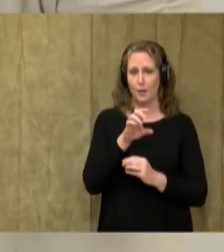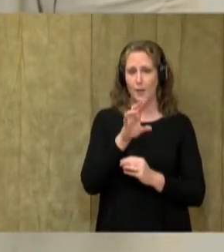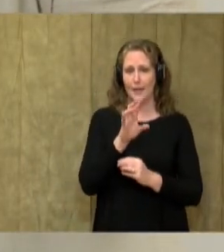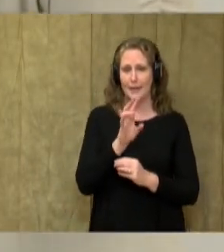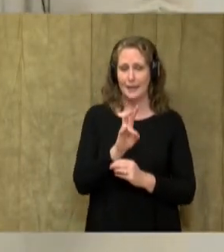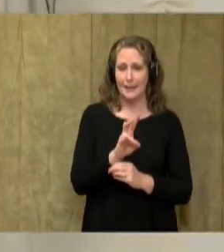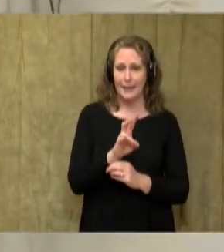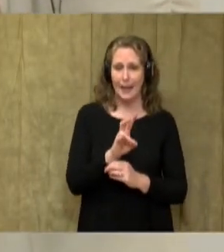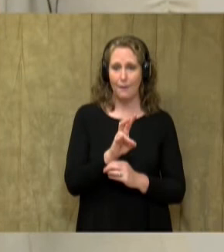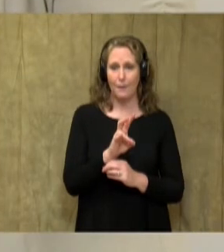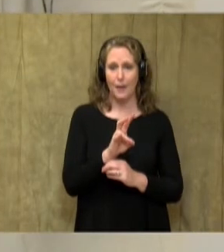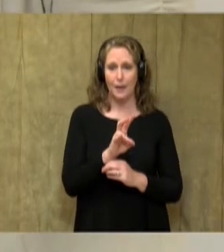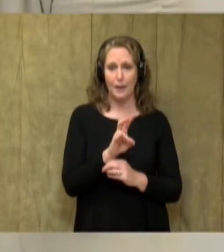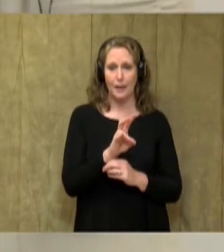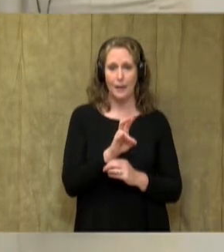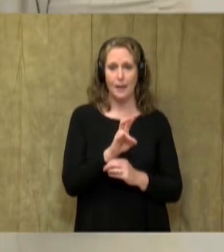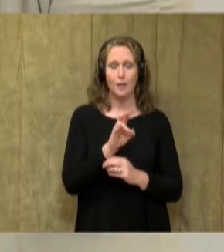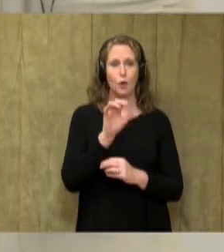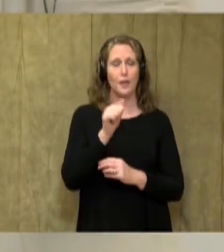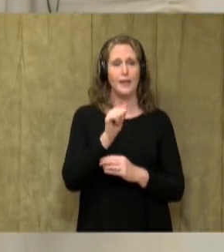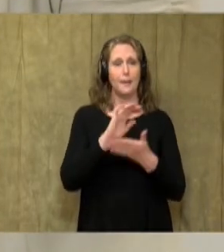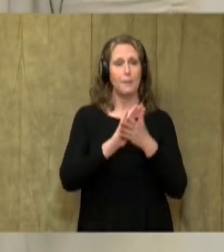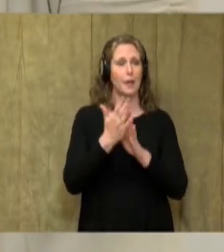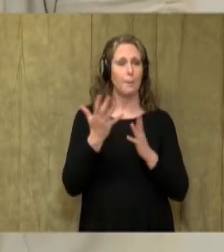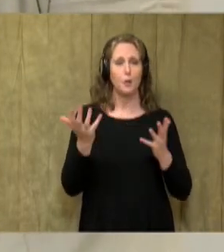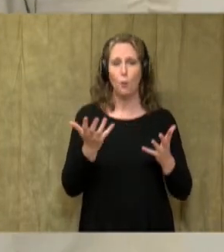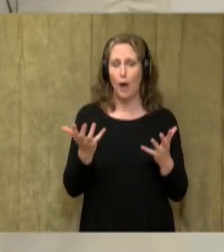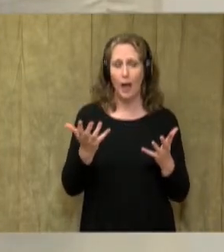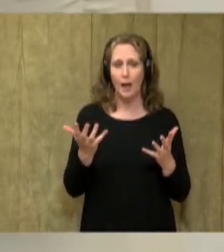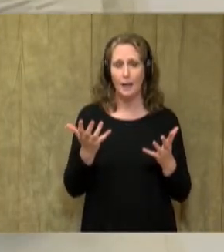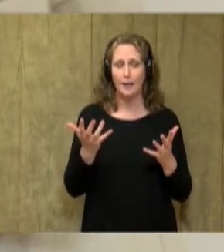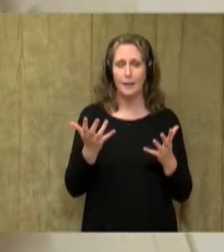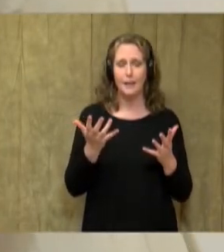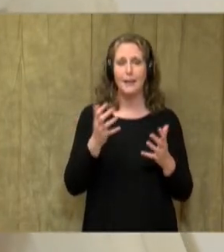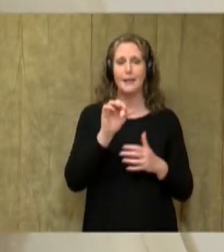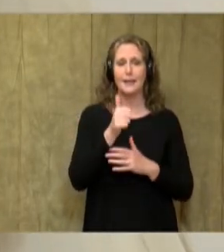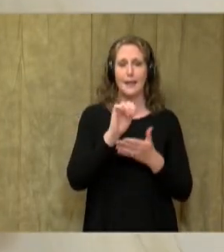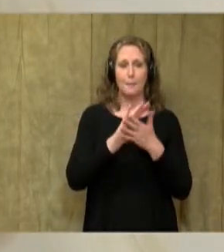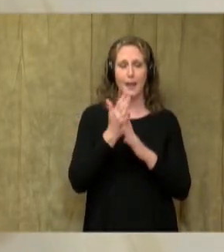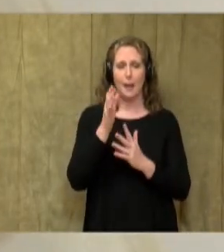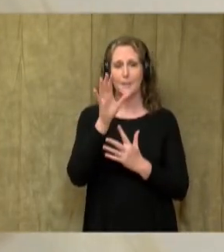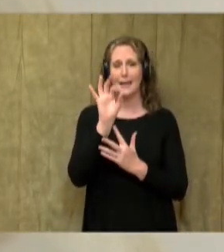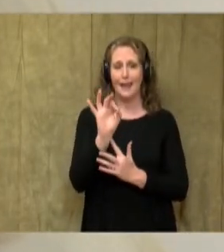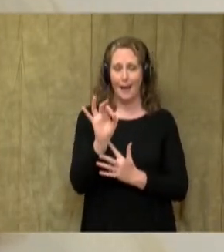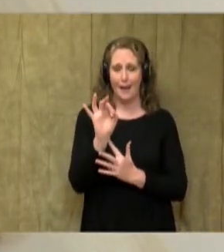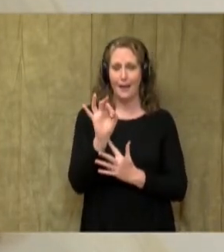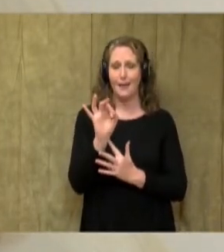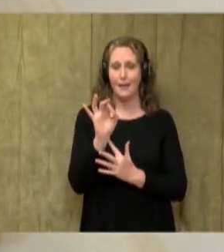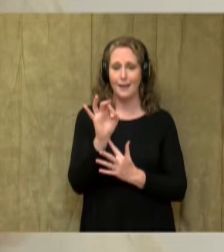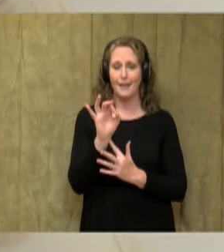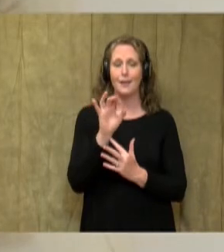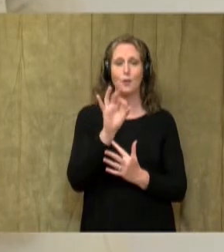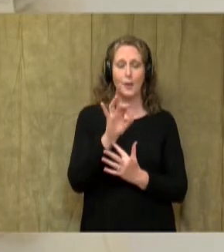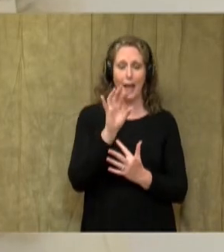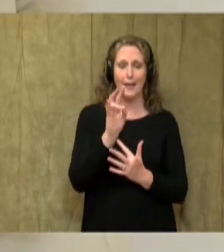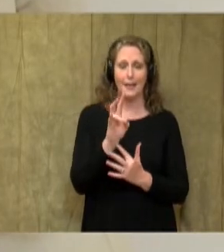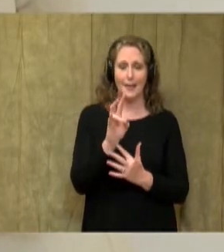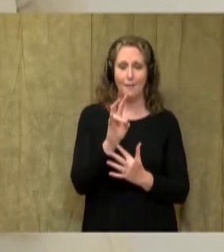else away, but what's that going to become? It's going to become a 9, that's right. So we would do